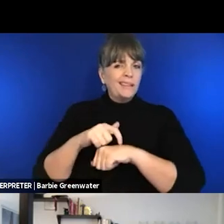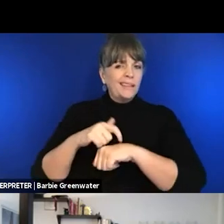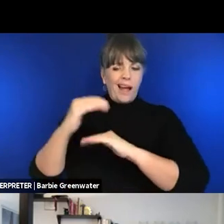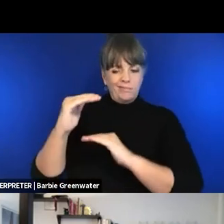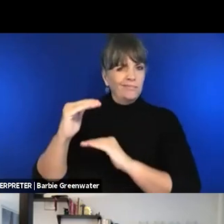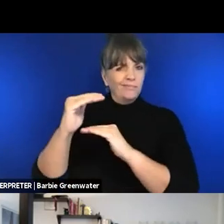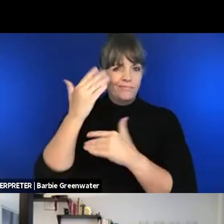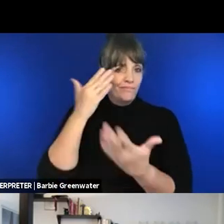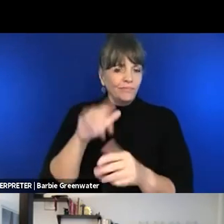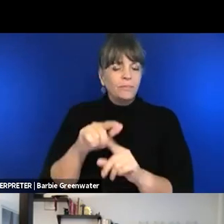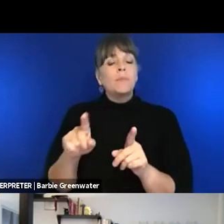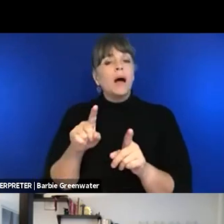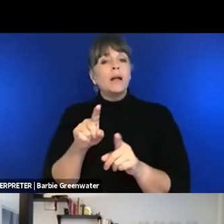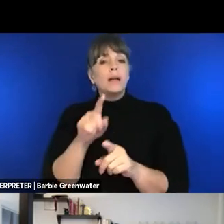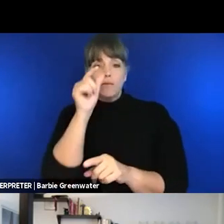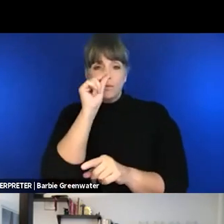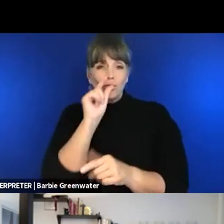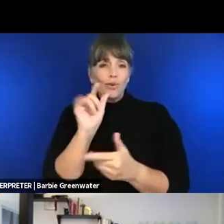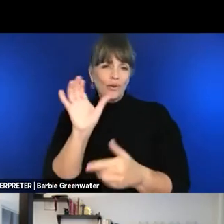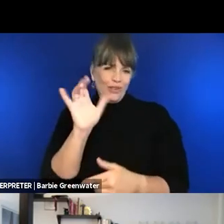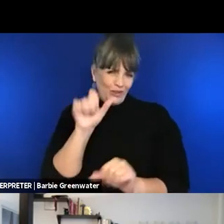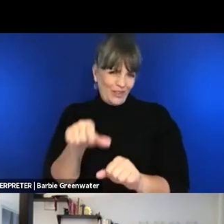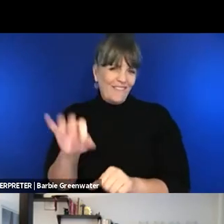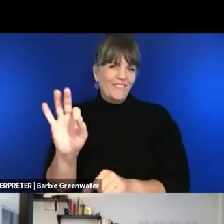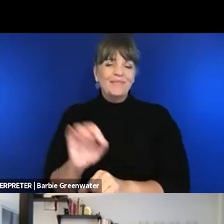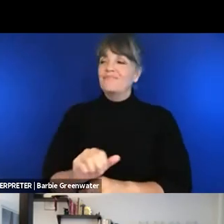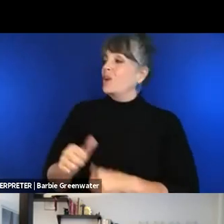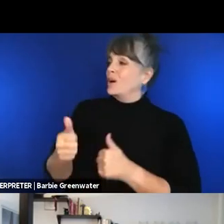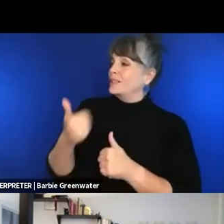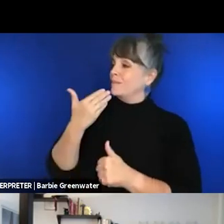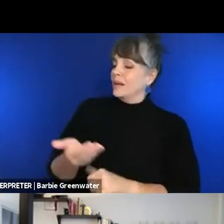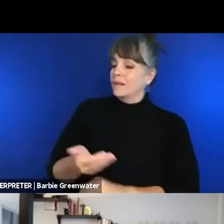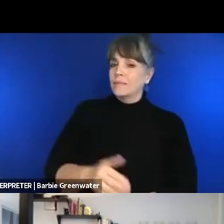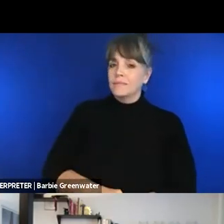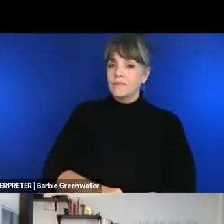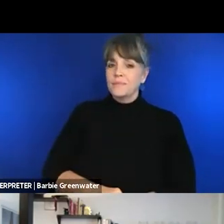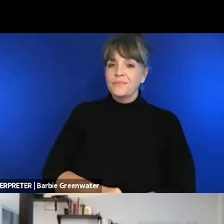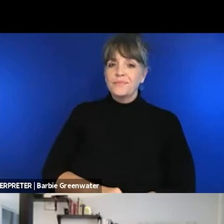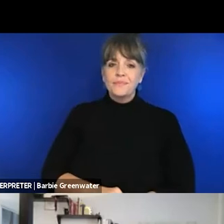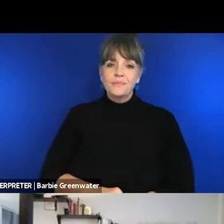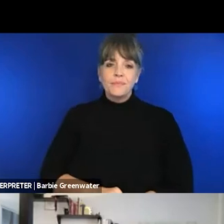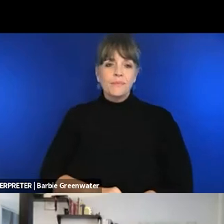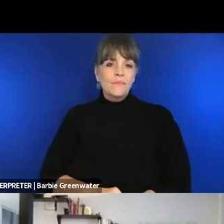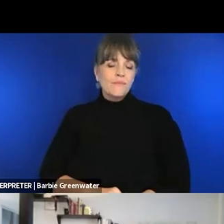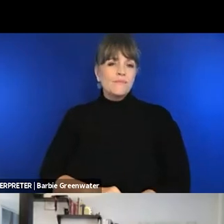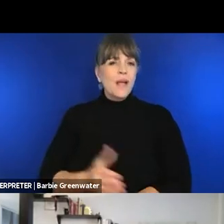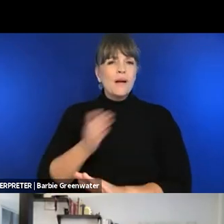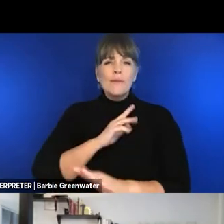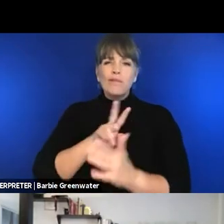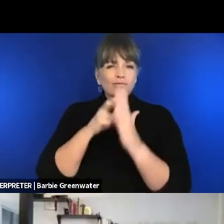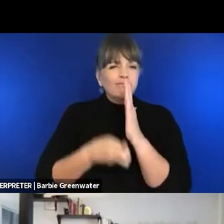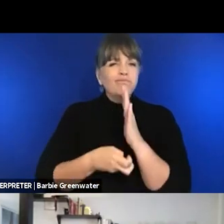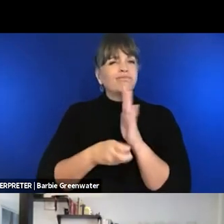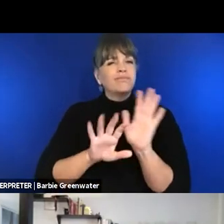just do a Google search, you'll be able to find it. Awesome, thank you. Now, before we begin, I think it would be helpful for people to at least